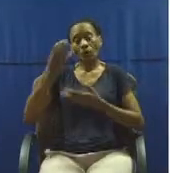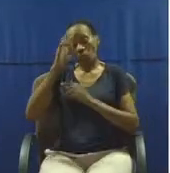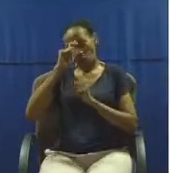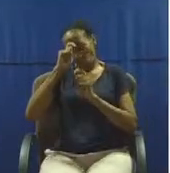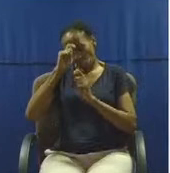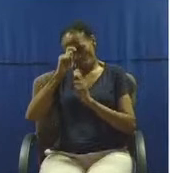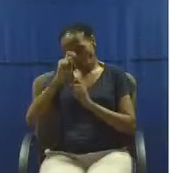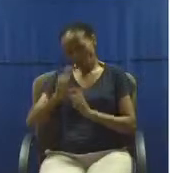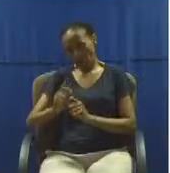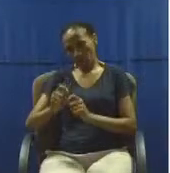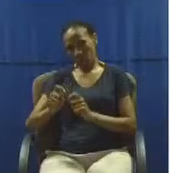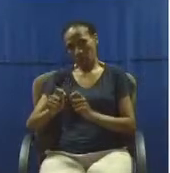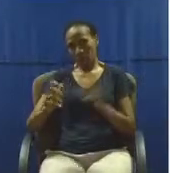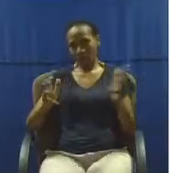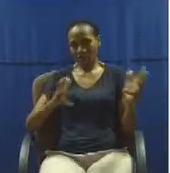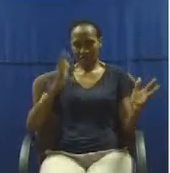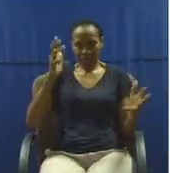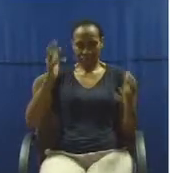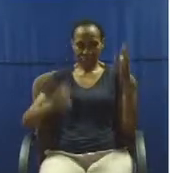I withdraw nothing.